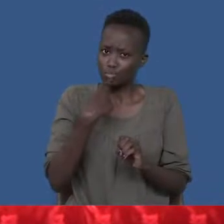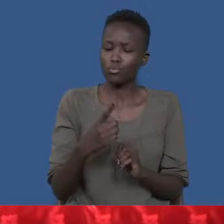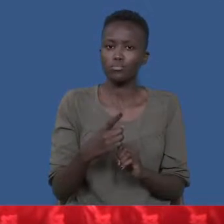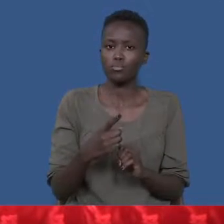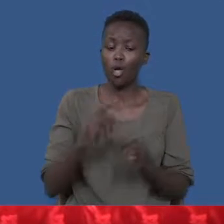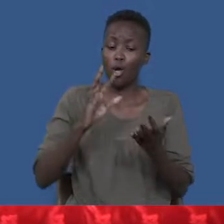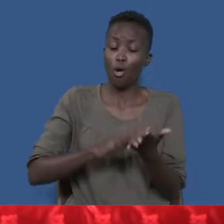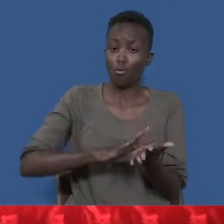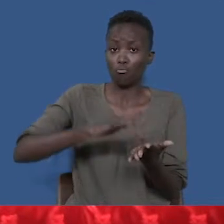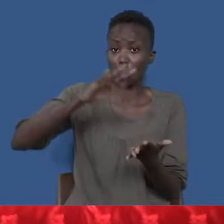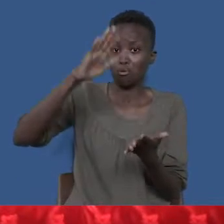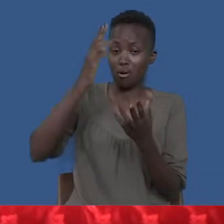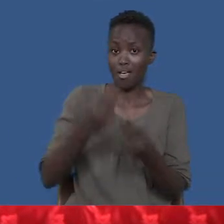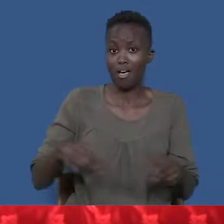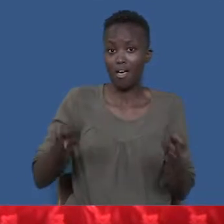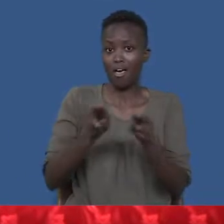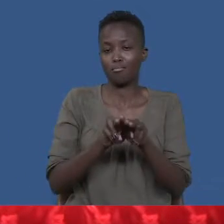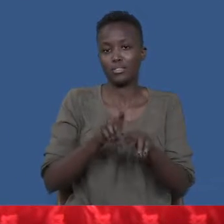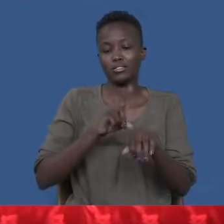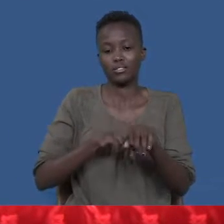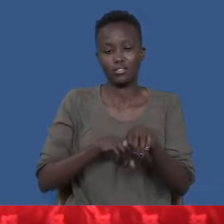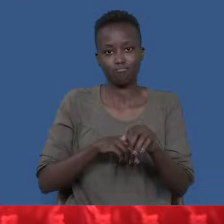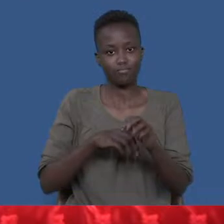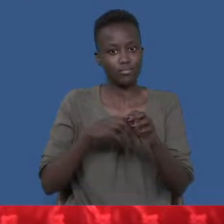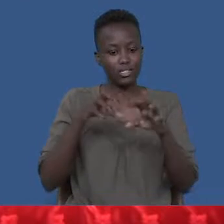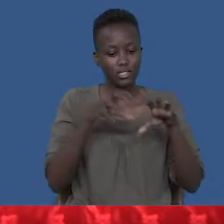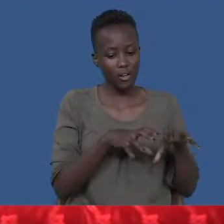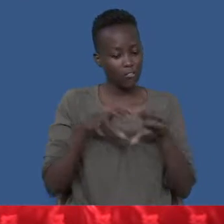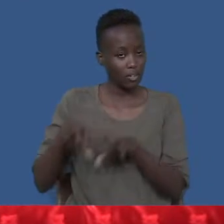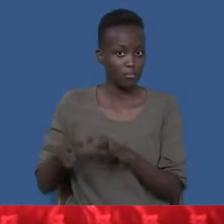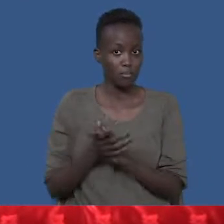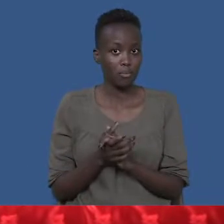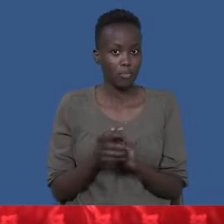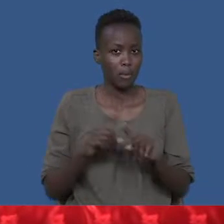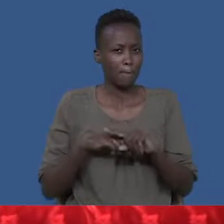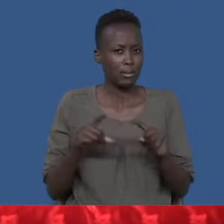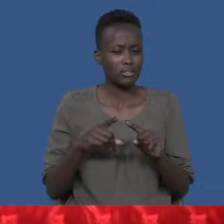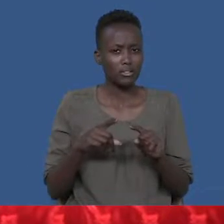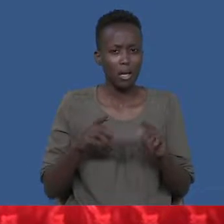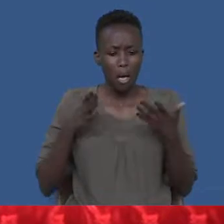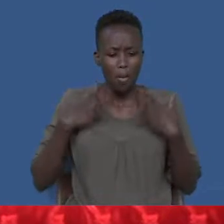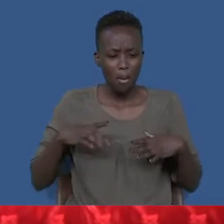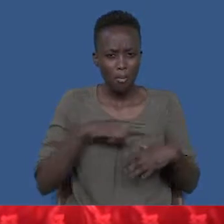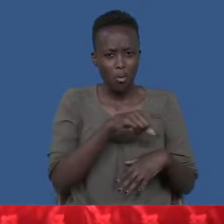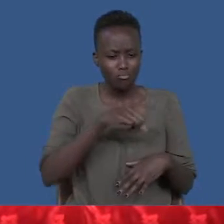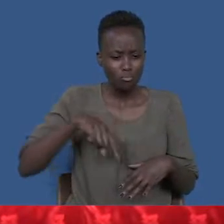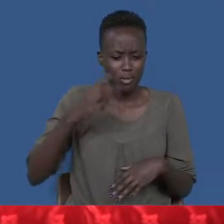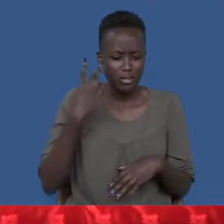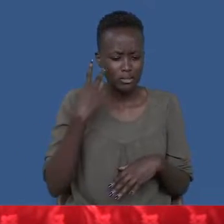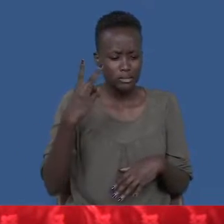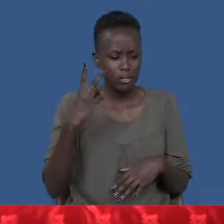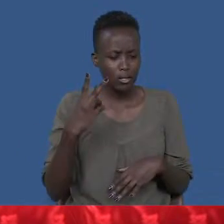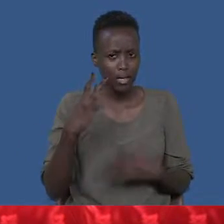glory is suffering. But sometimes as people, we do not see the end from the